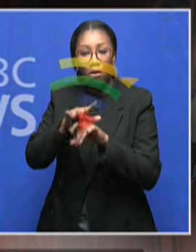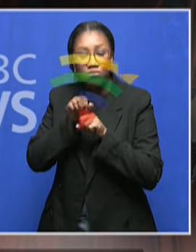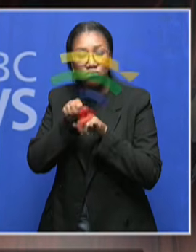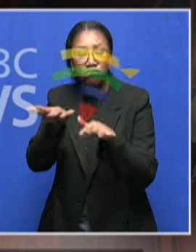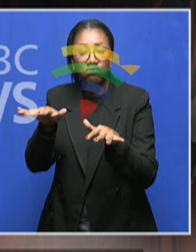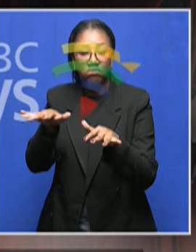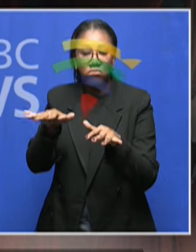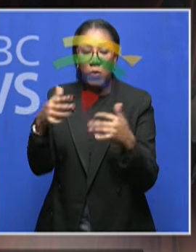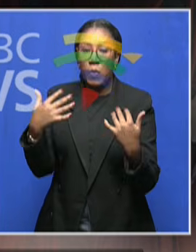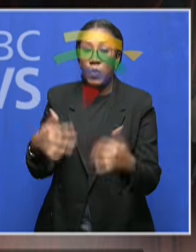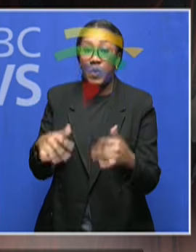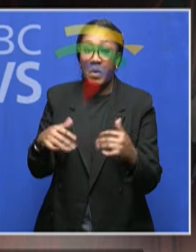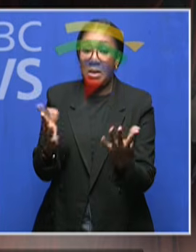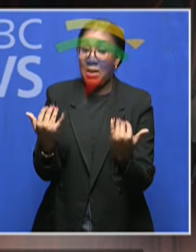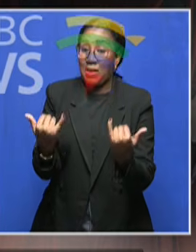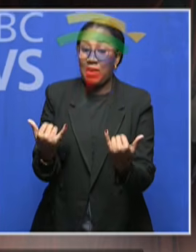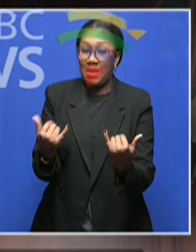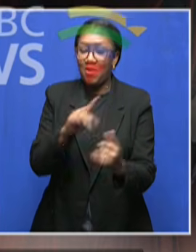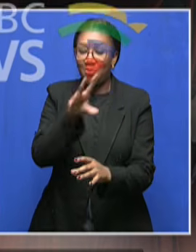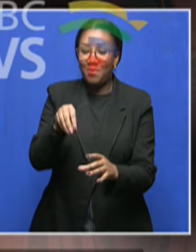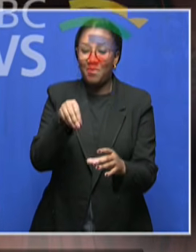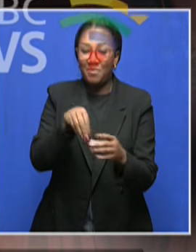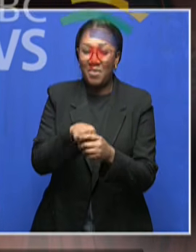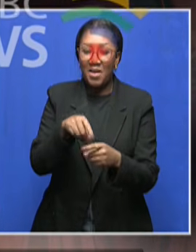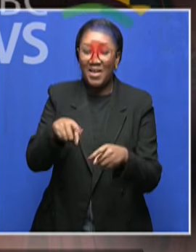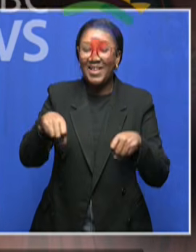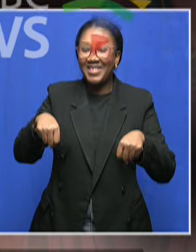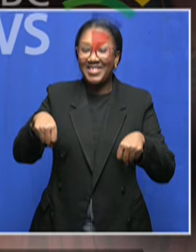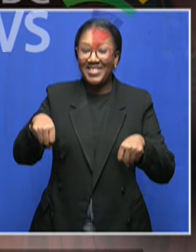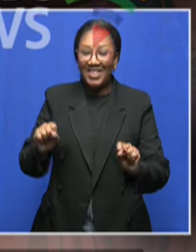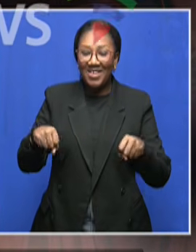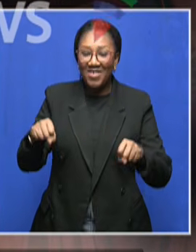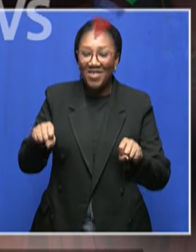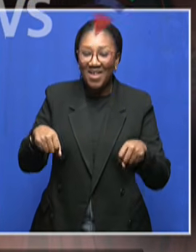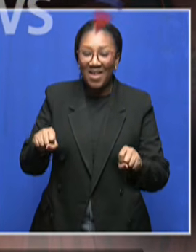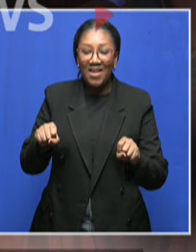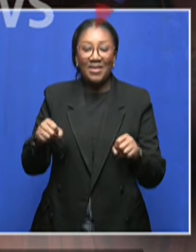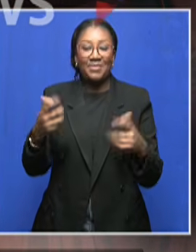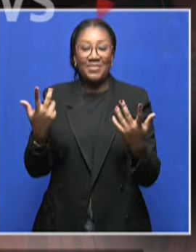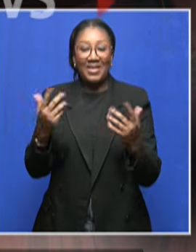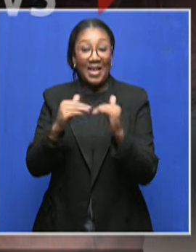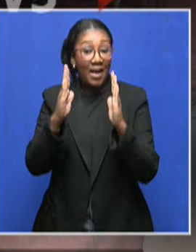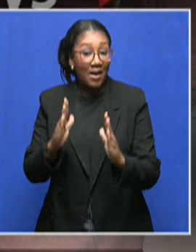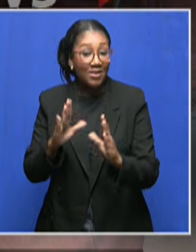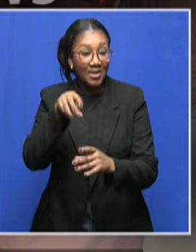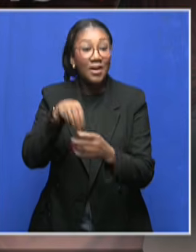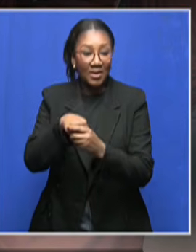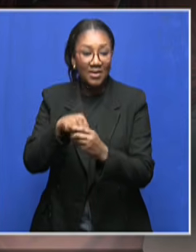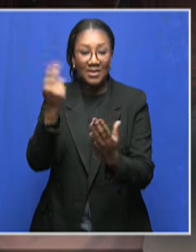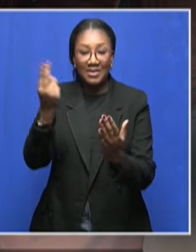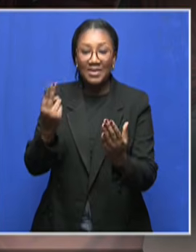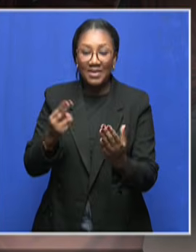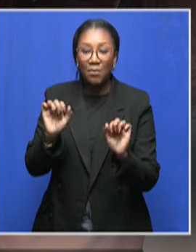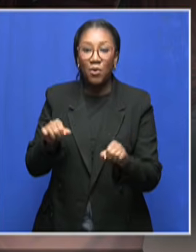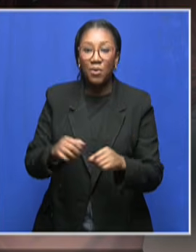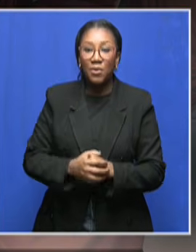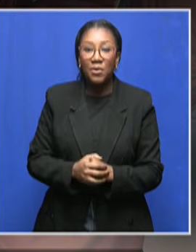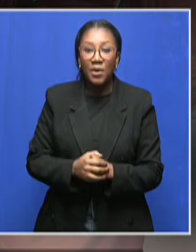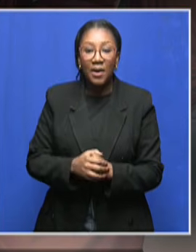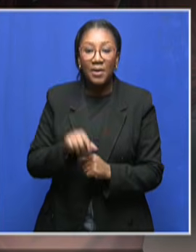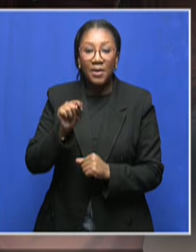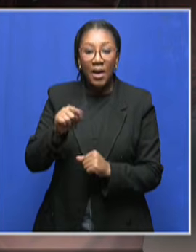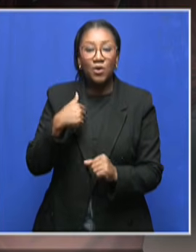to see. And now this time she's in the front row, showing up with her own interior brands and installation as well, and perhaps also moves